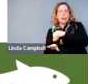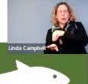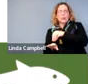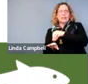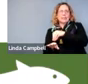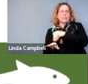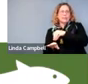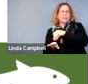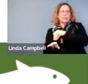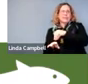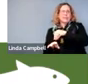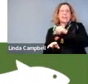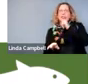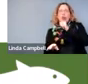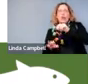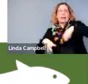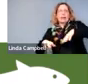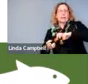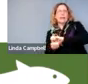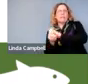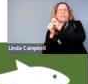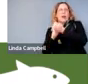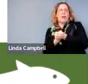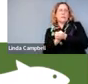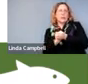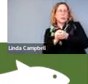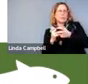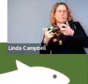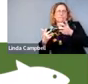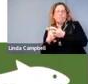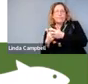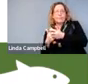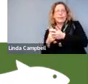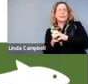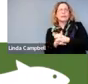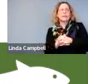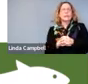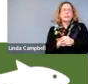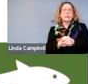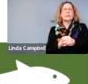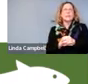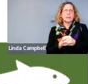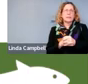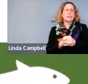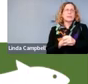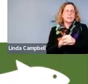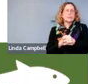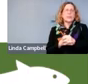evolutionary system to where it is being transplanted to. It hasn't evolved to